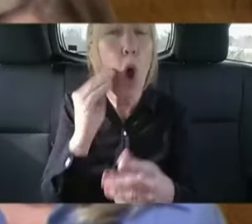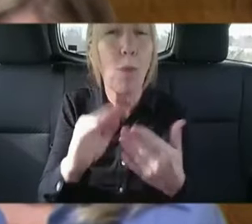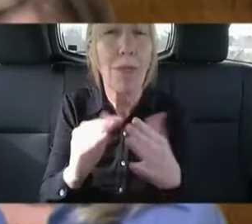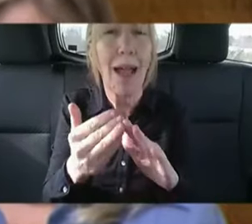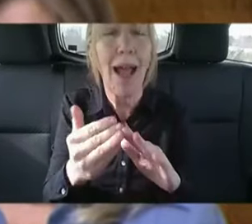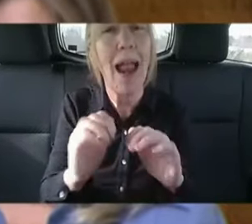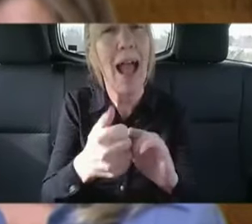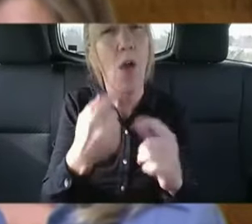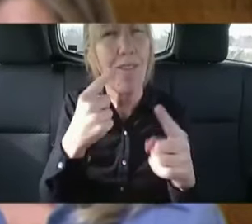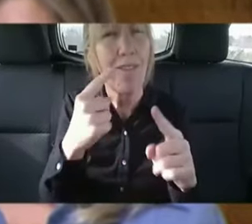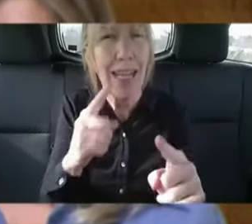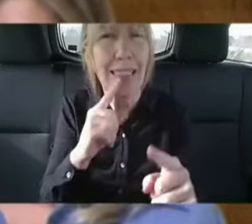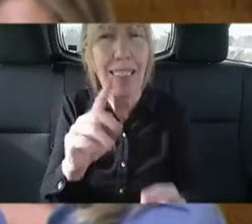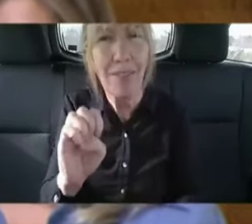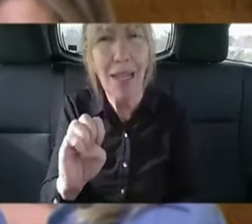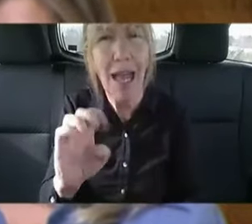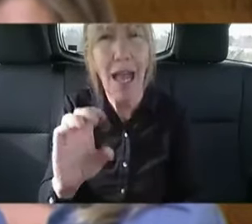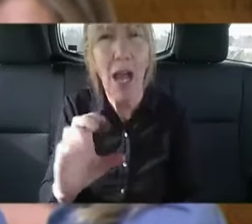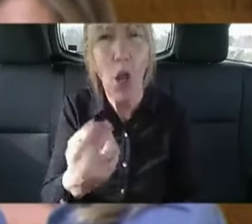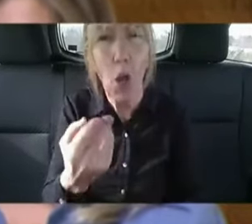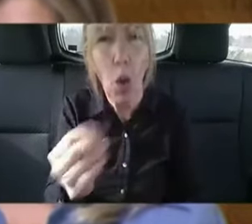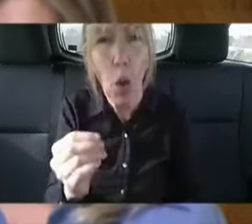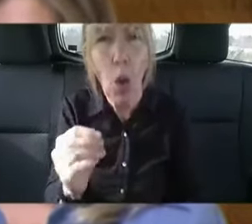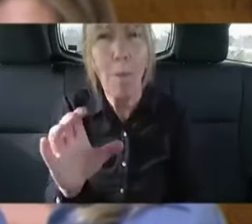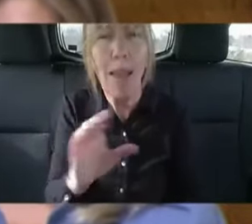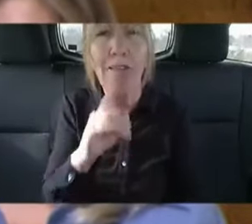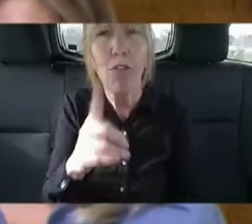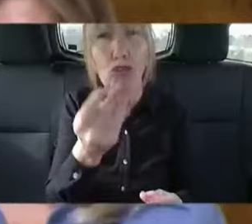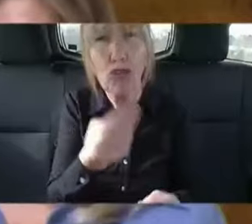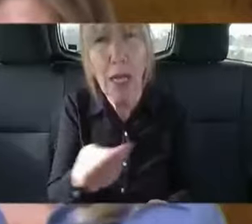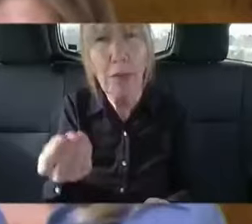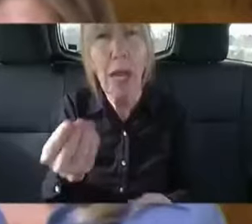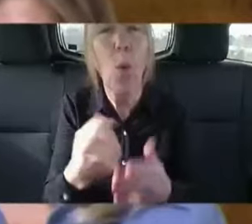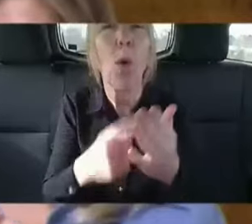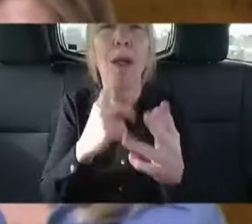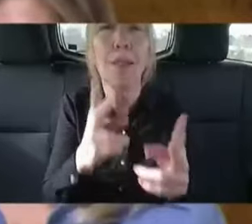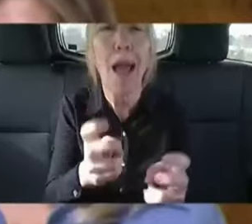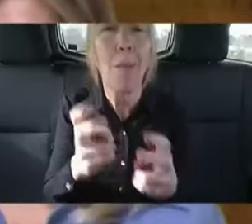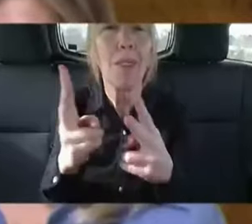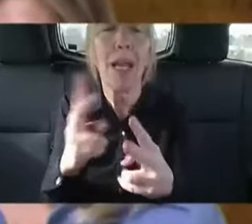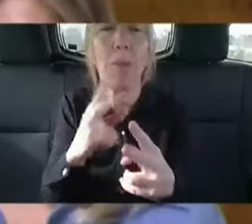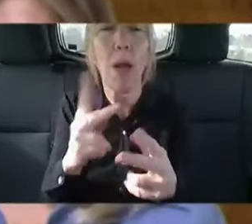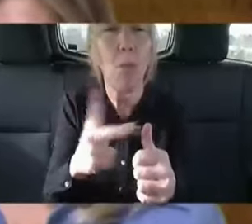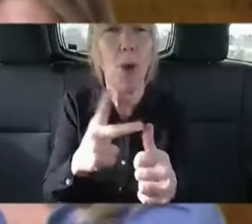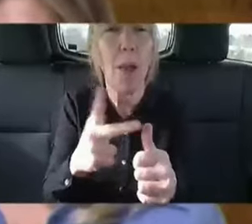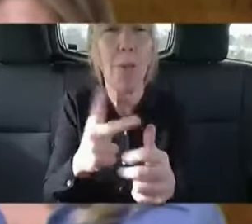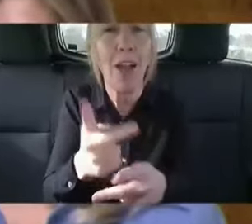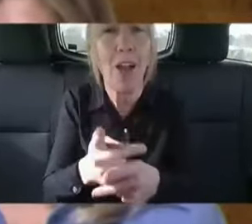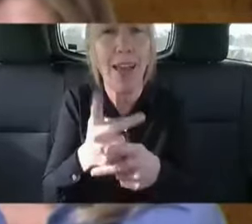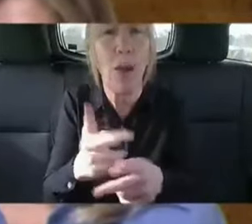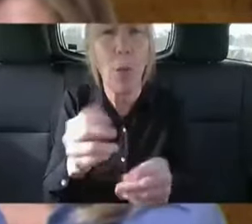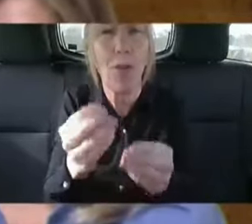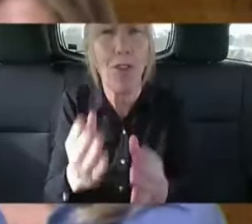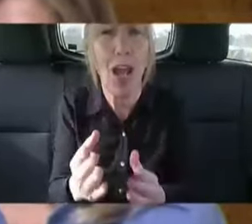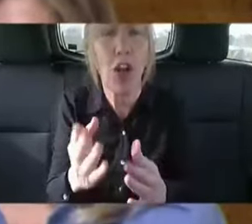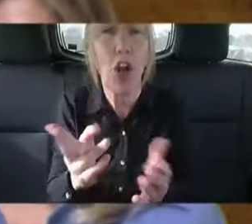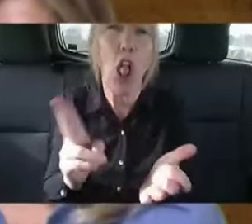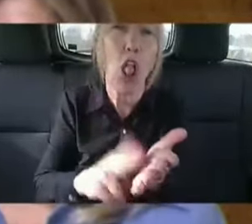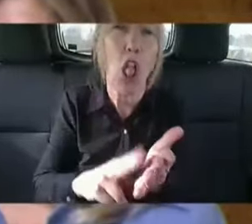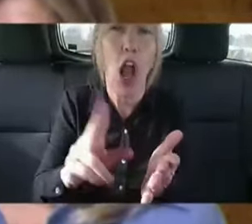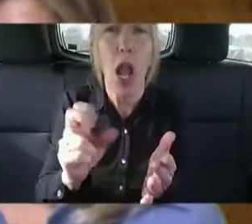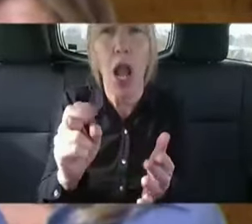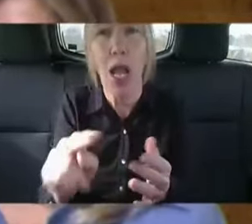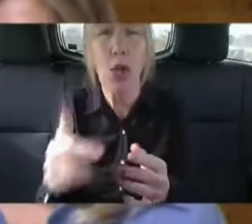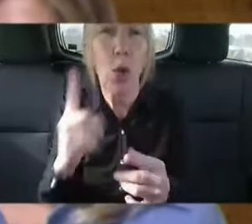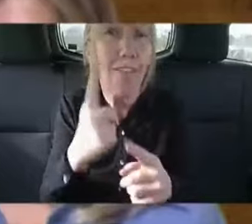Echo been in terms of transmitting this? What is the uptake among primary care providers logging on to hear from you or Dr.